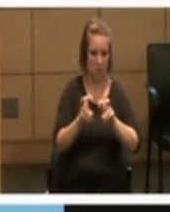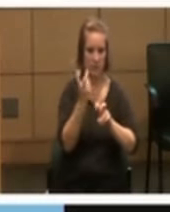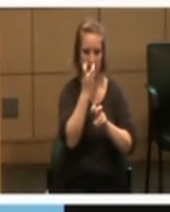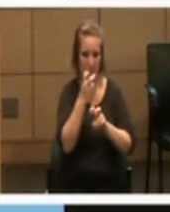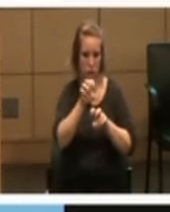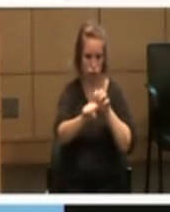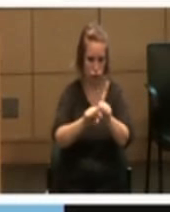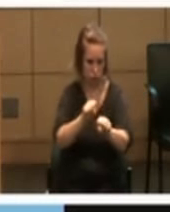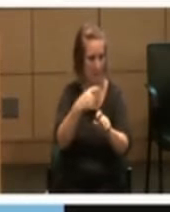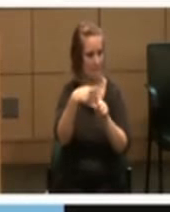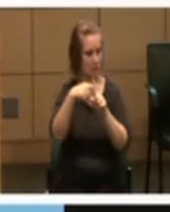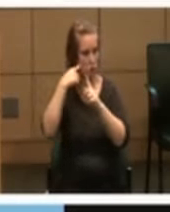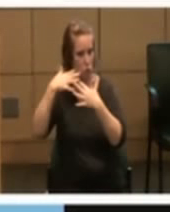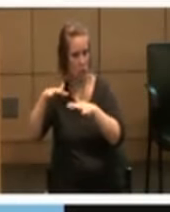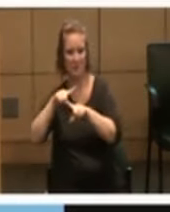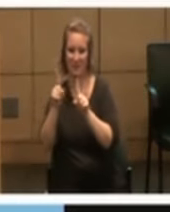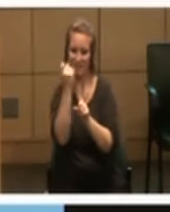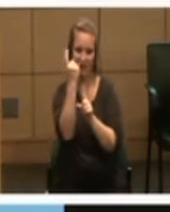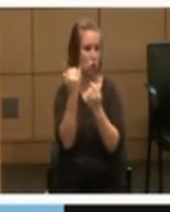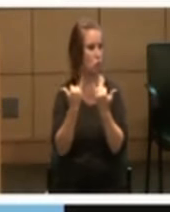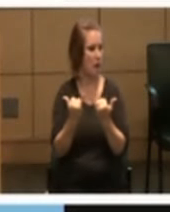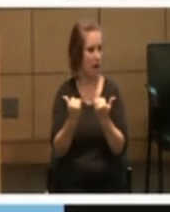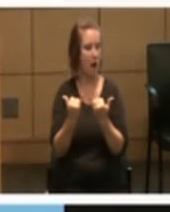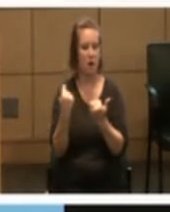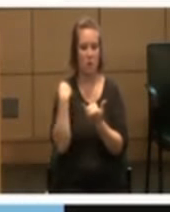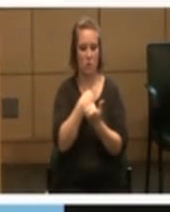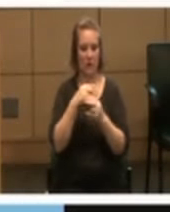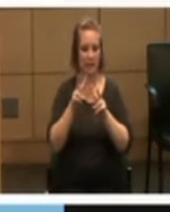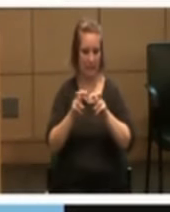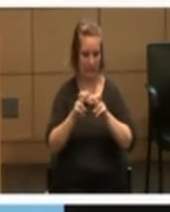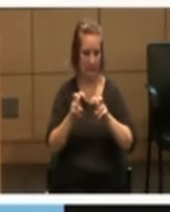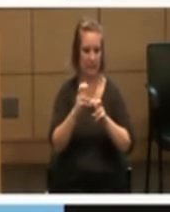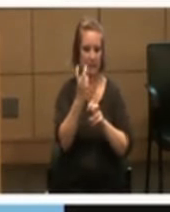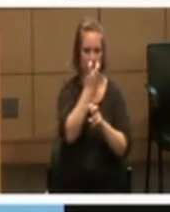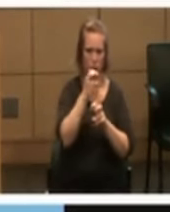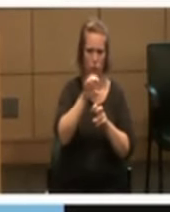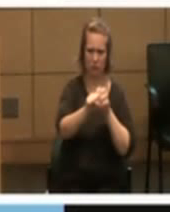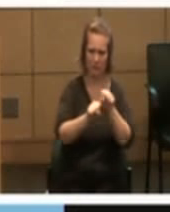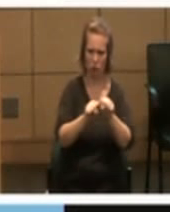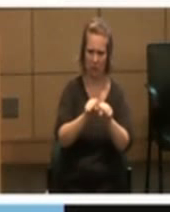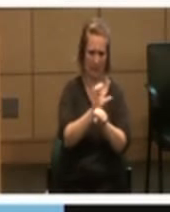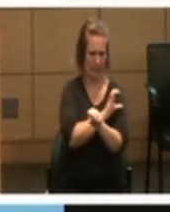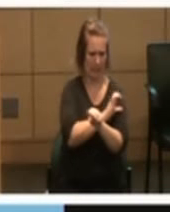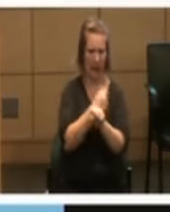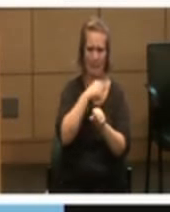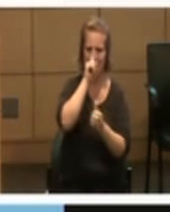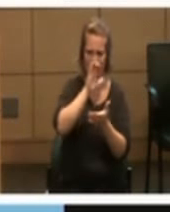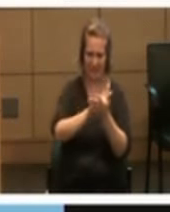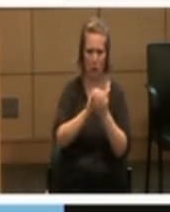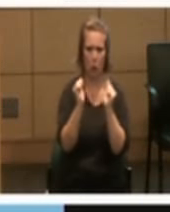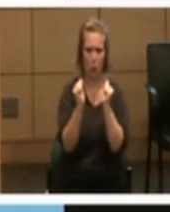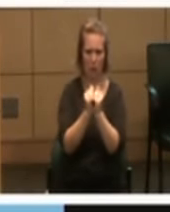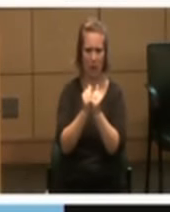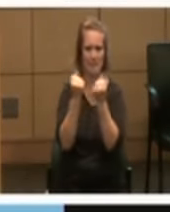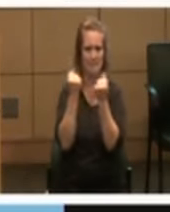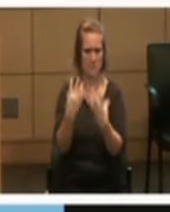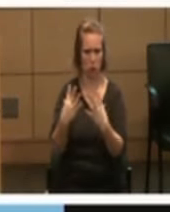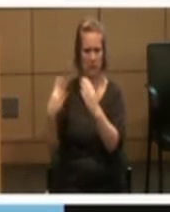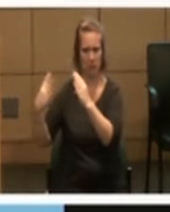their clinical form right now, they're assessing speech perception, I believe, in the presence of a multi-talker